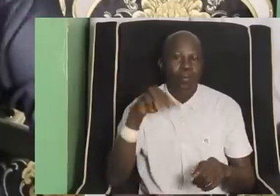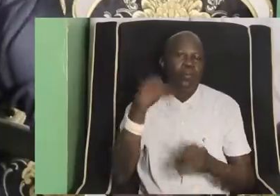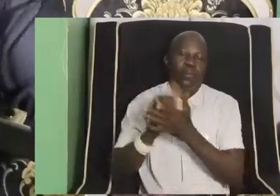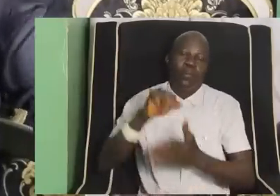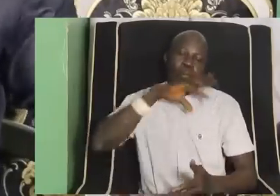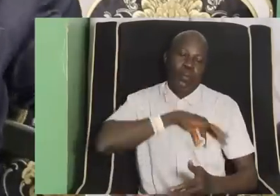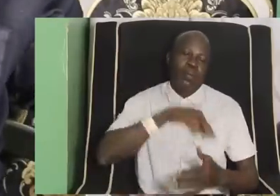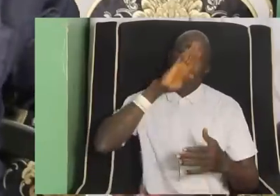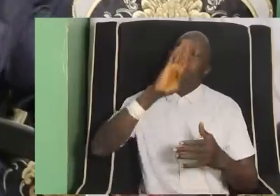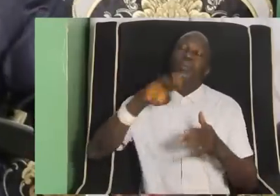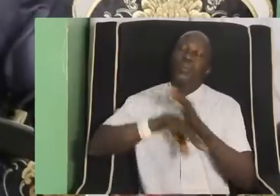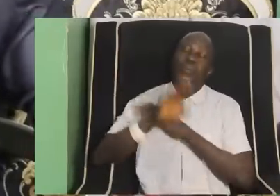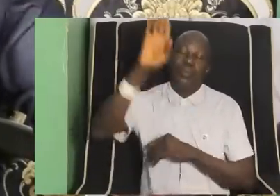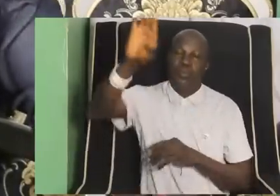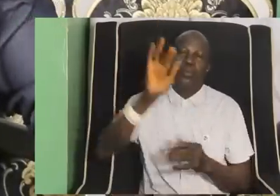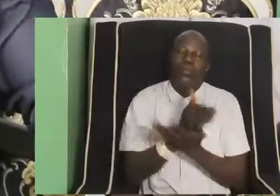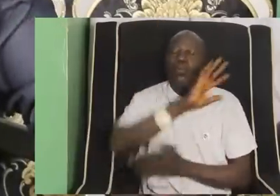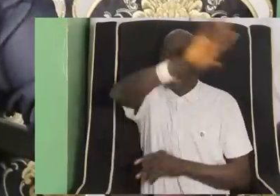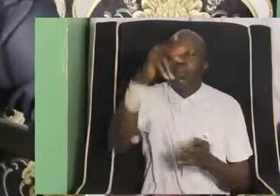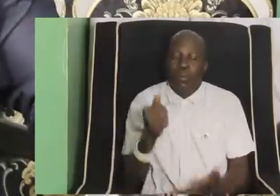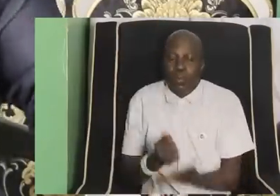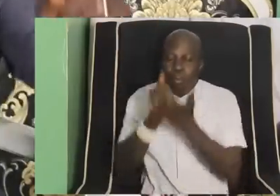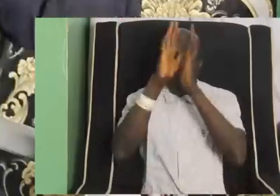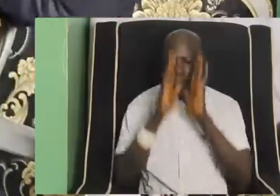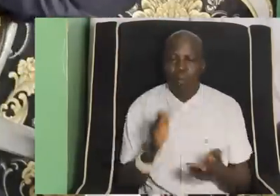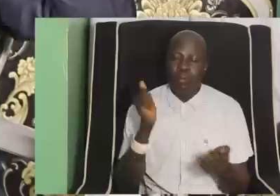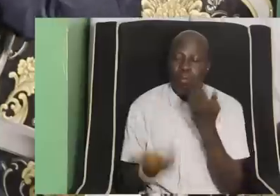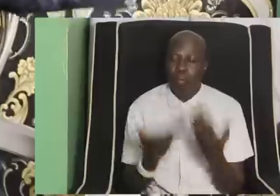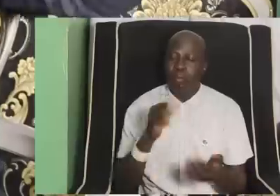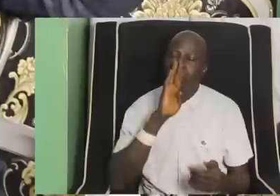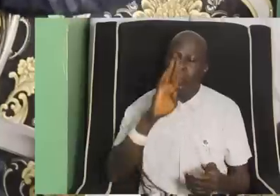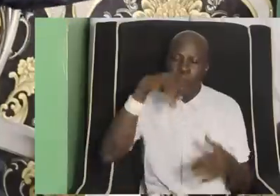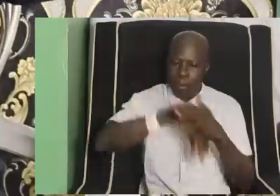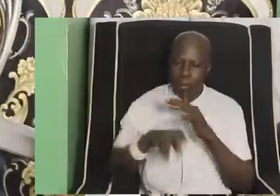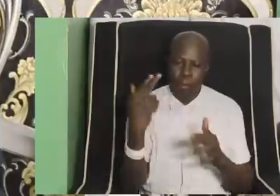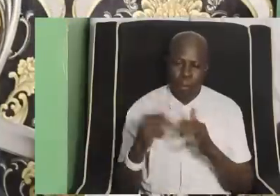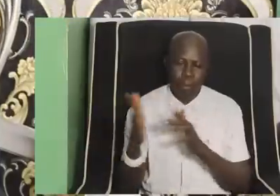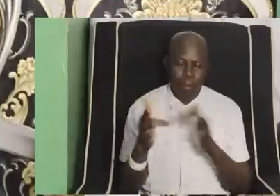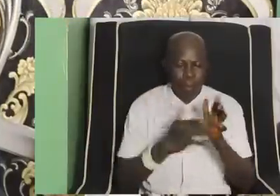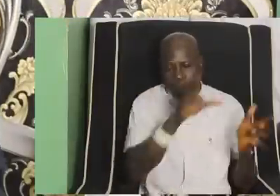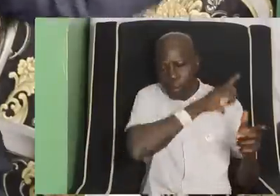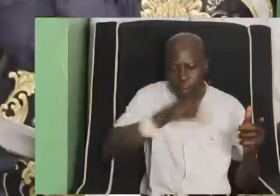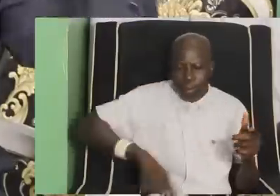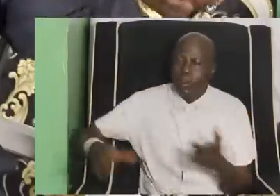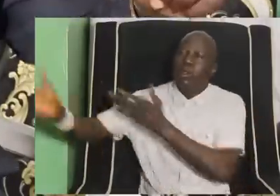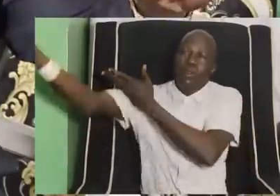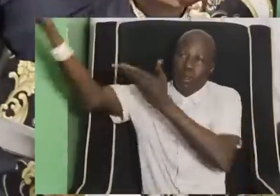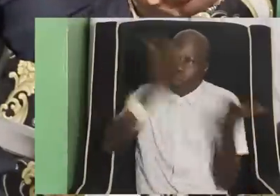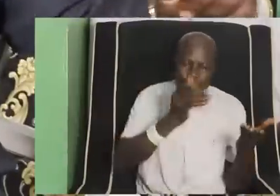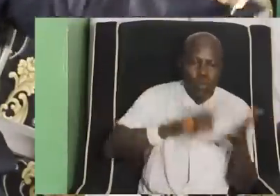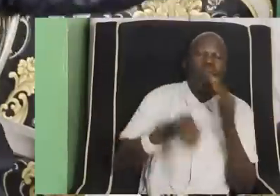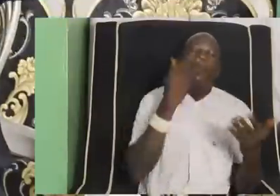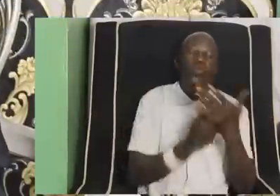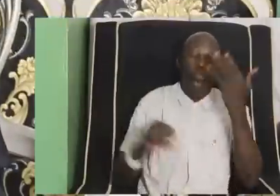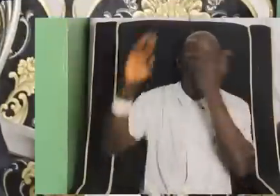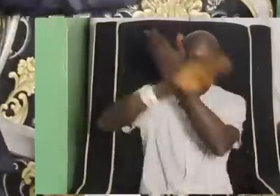your benefactor may be, ibi ti alaanu re ba wa, wherever your helper may be, ni oruko Jesu, in the name of Jesus, Olorun fa ode orun o, power of goodness